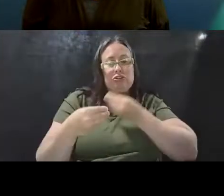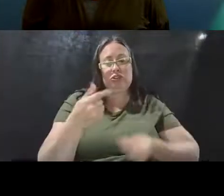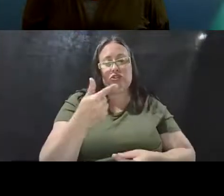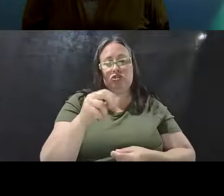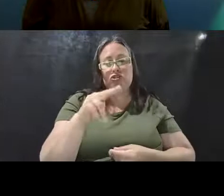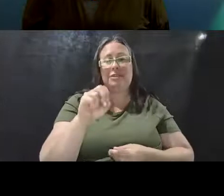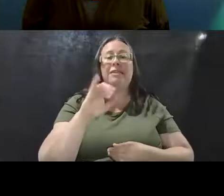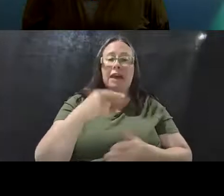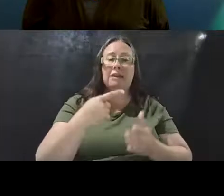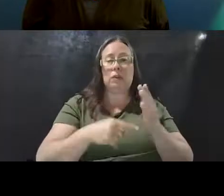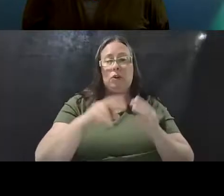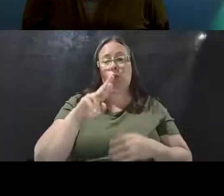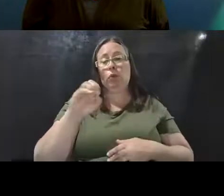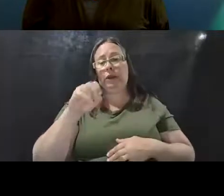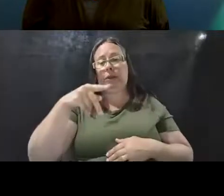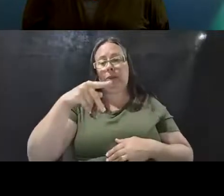all about.